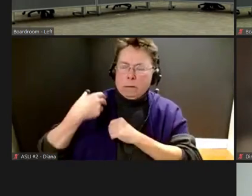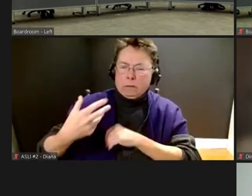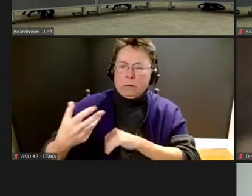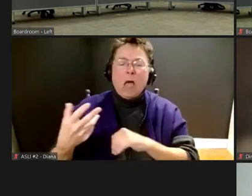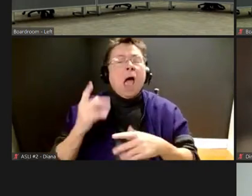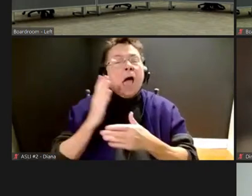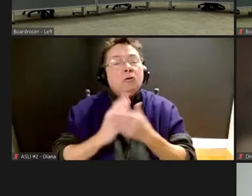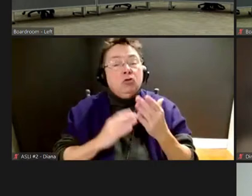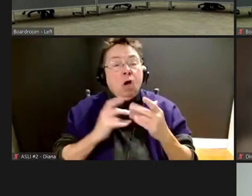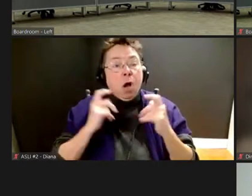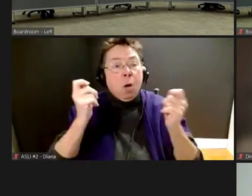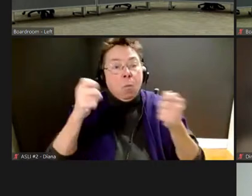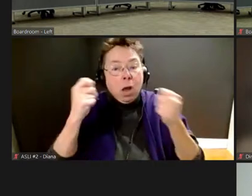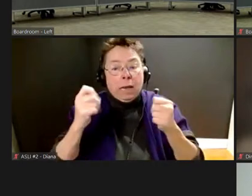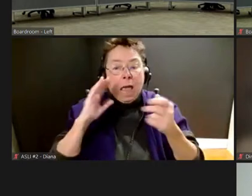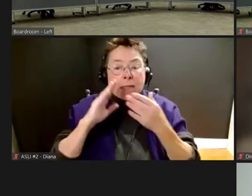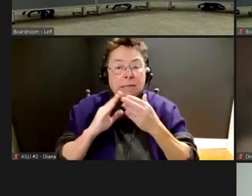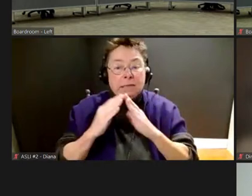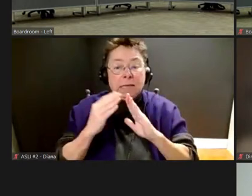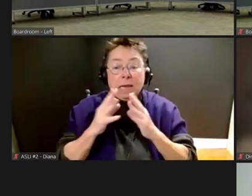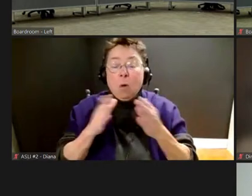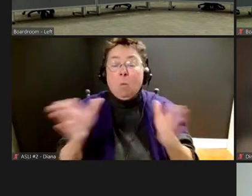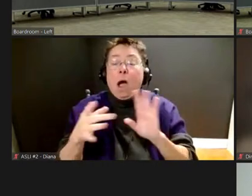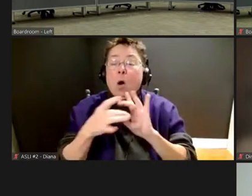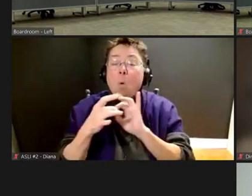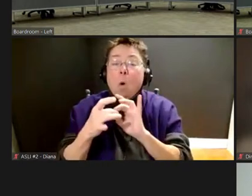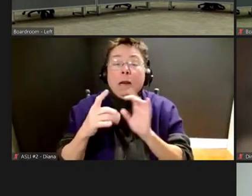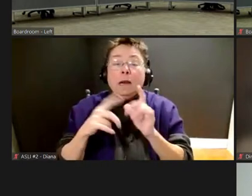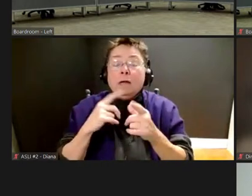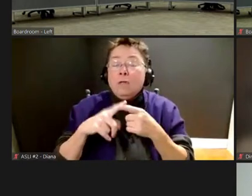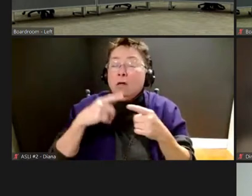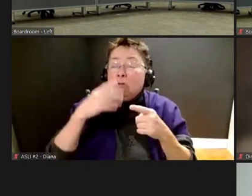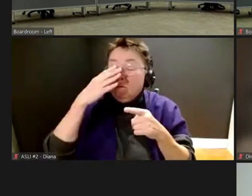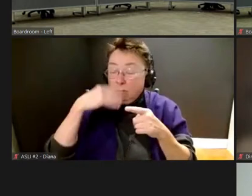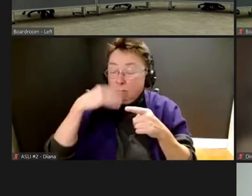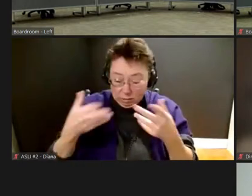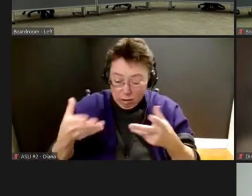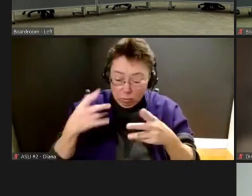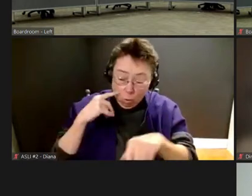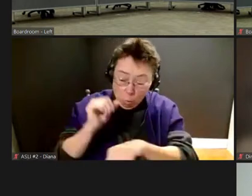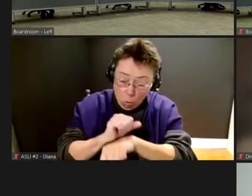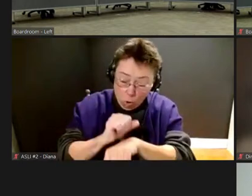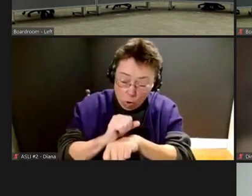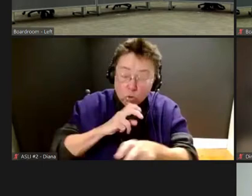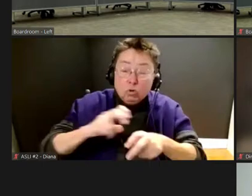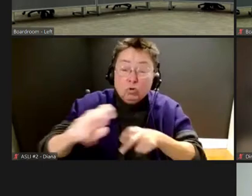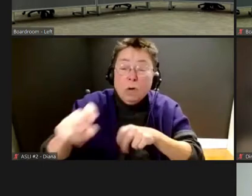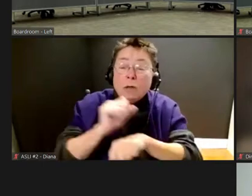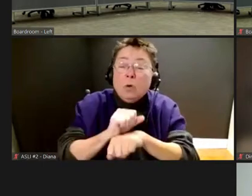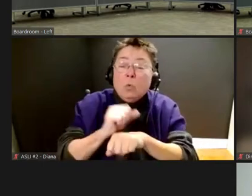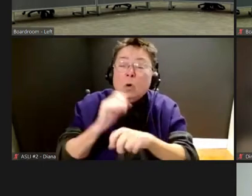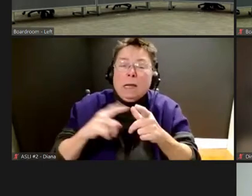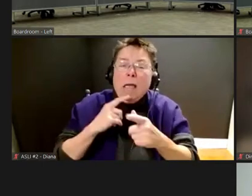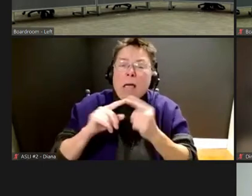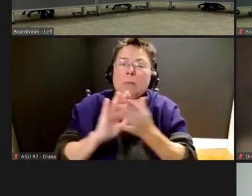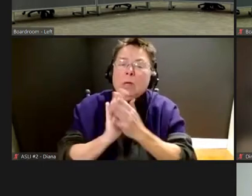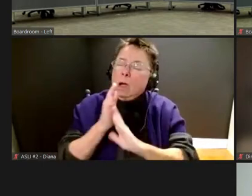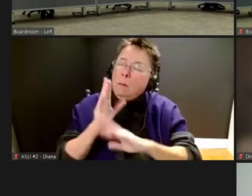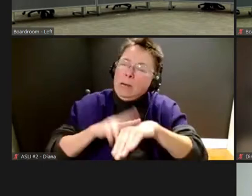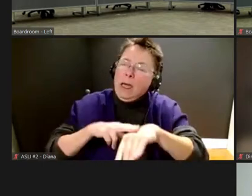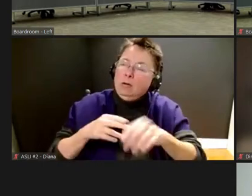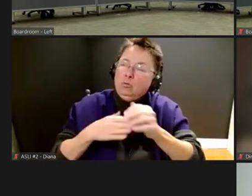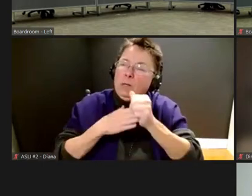victories building our confidence in citywide coordination, the role of the frontline transit worker can begin to return to the natural leader in the